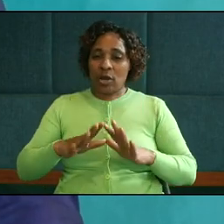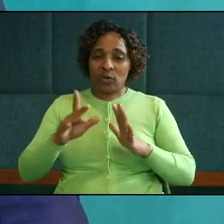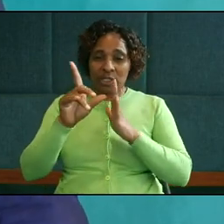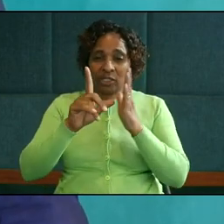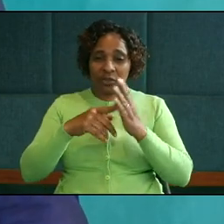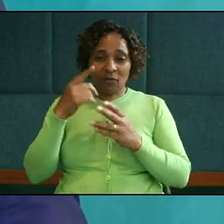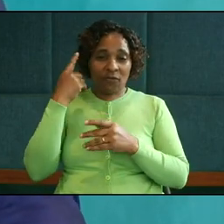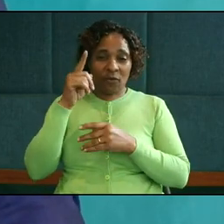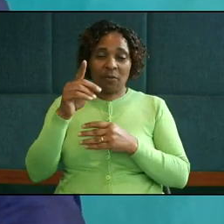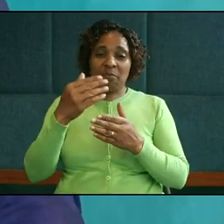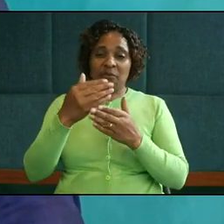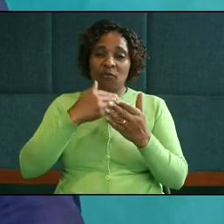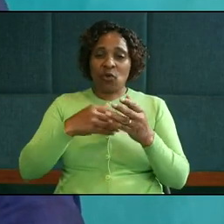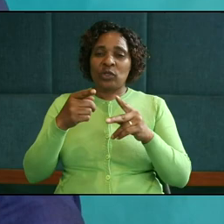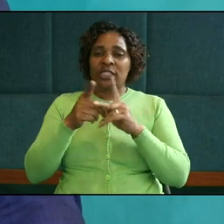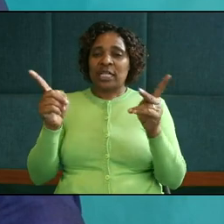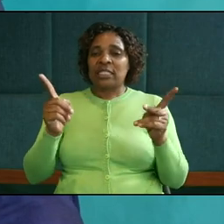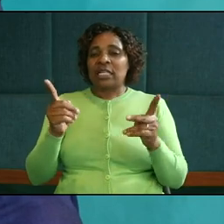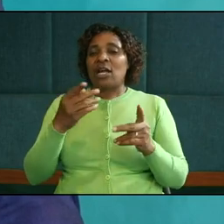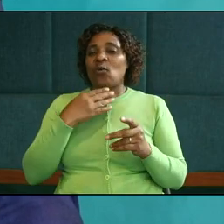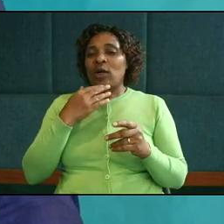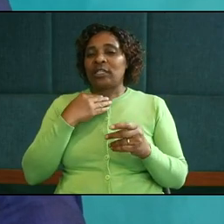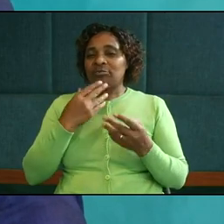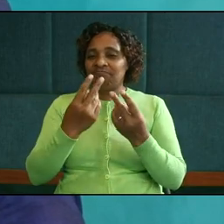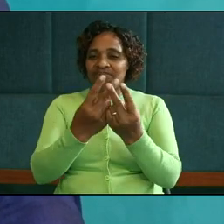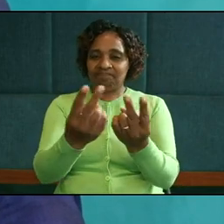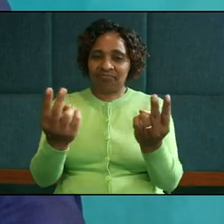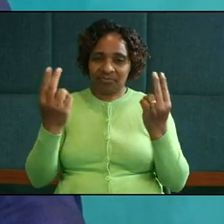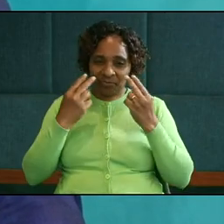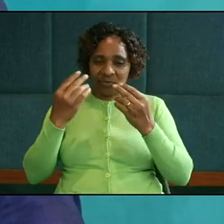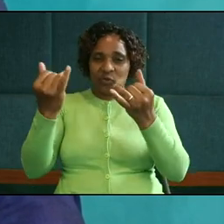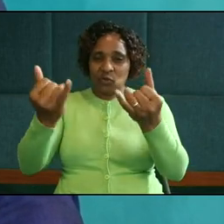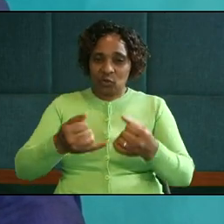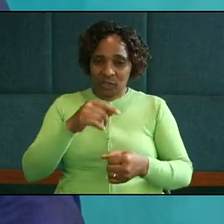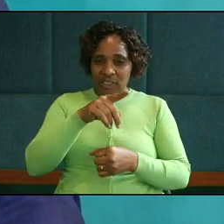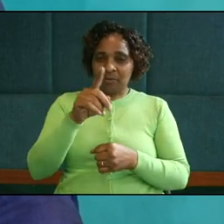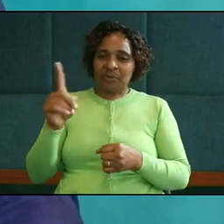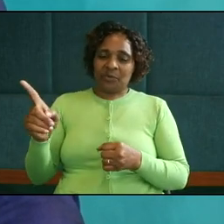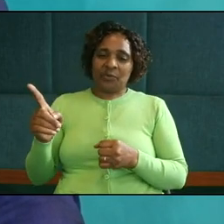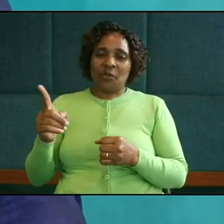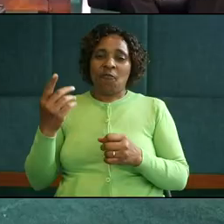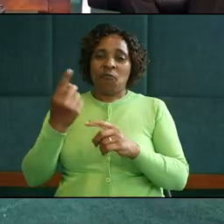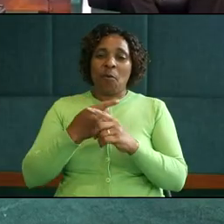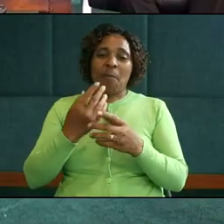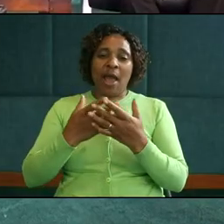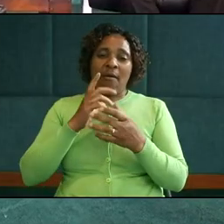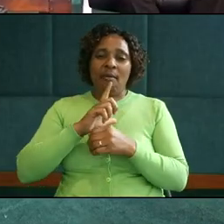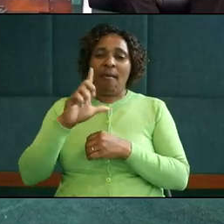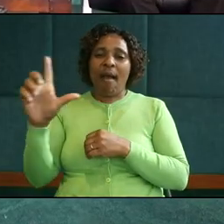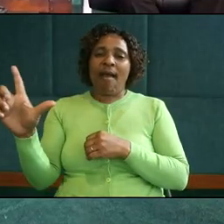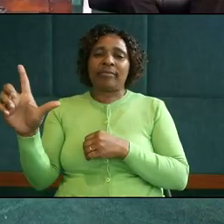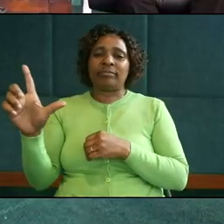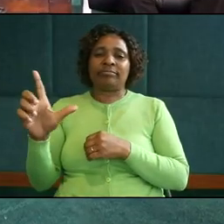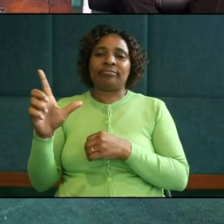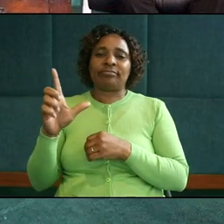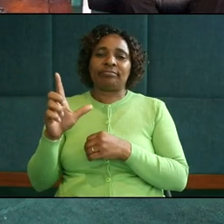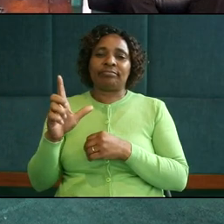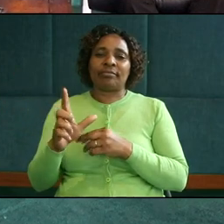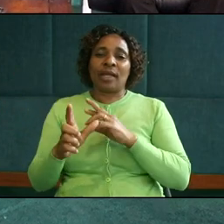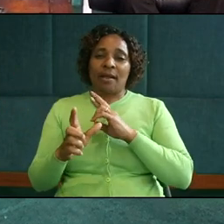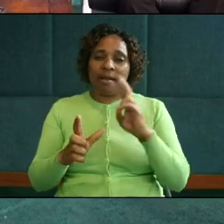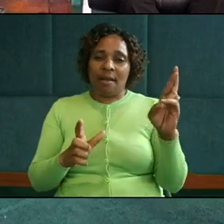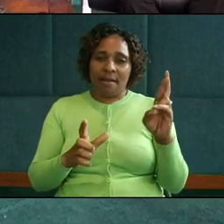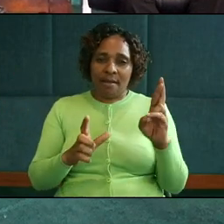you. But before we start, I'd just like my fellow panelists to introduce themselves, starting from my extreme right. Hello,